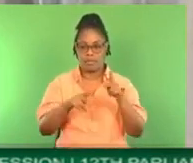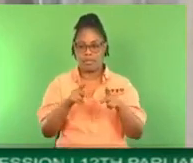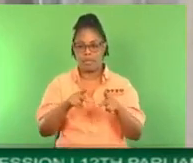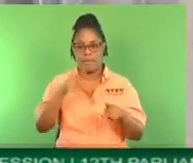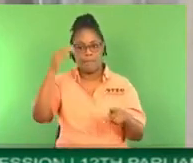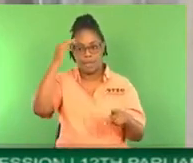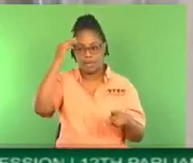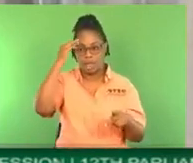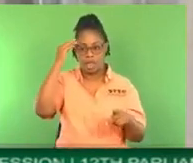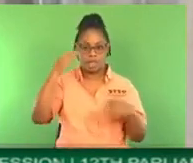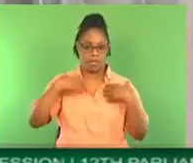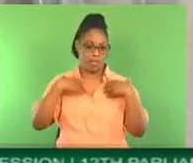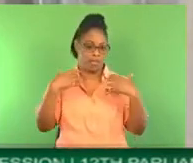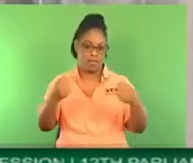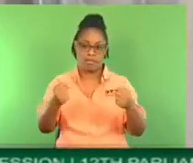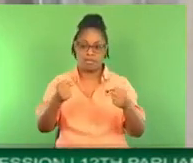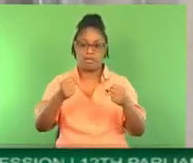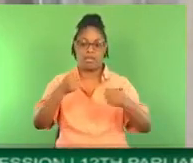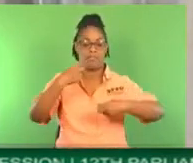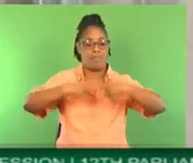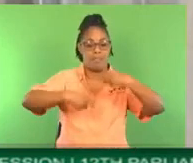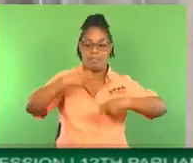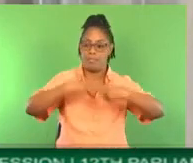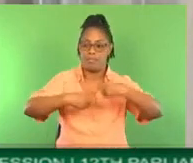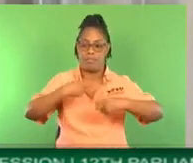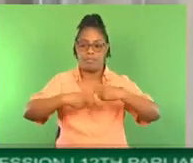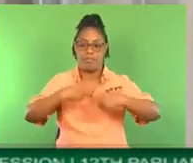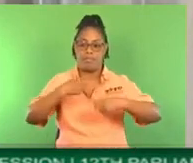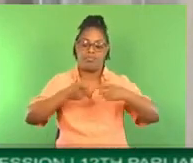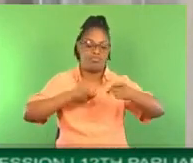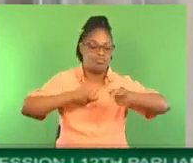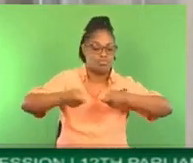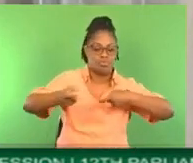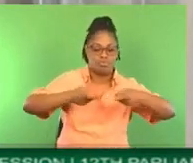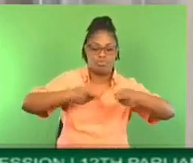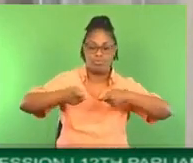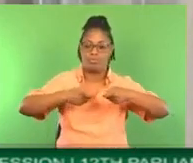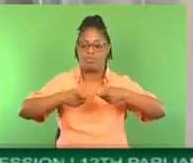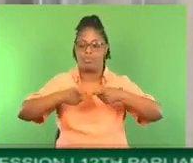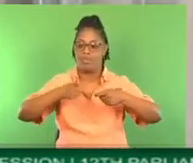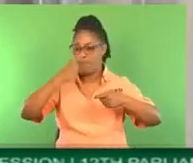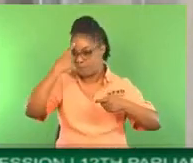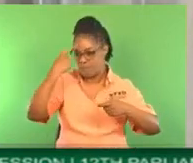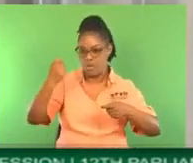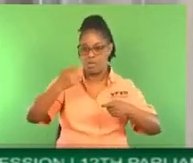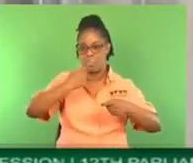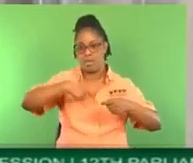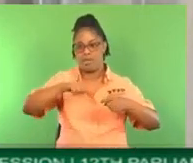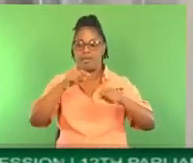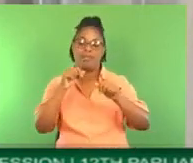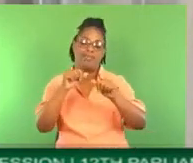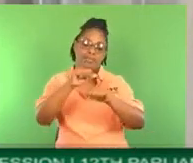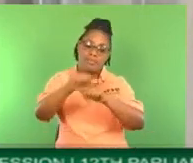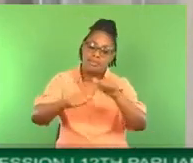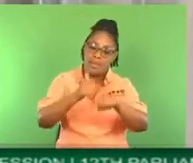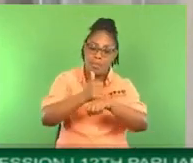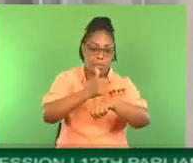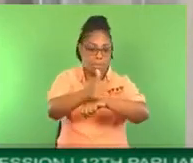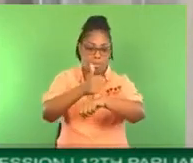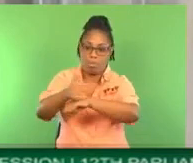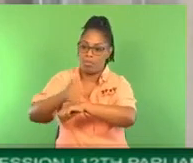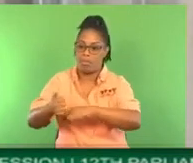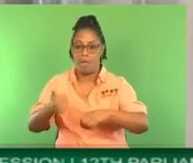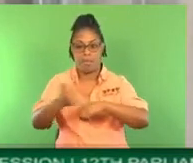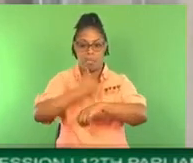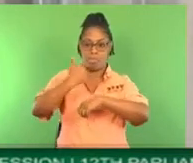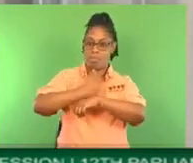violent behavior that may cause them to become a threat to themselves and others. However, care and